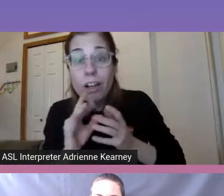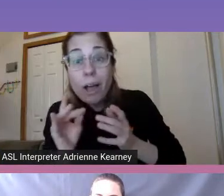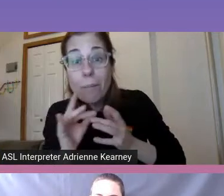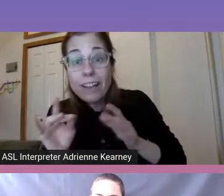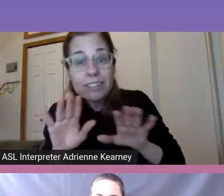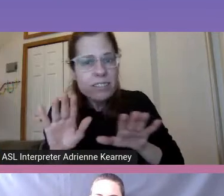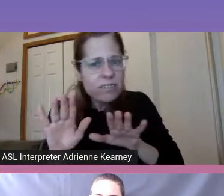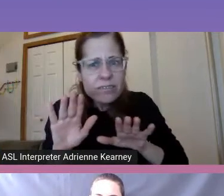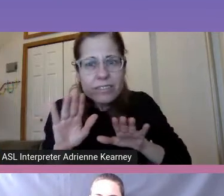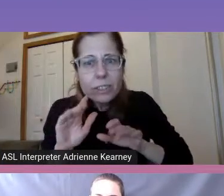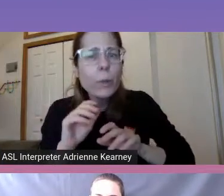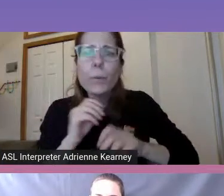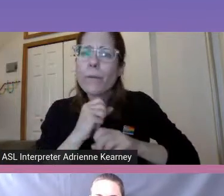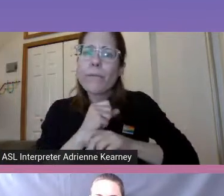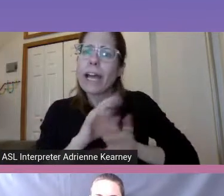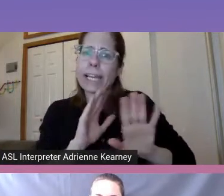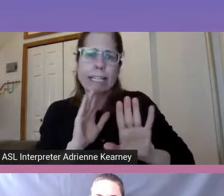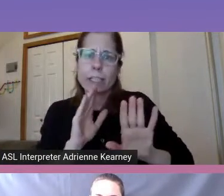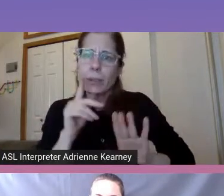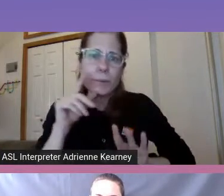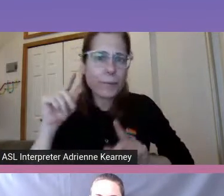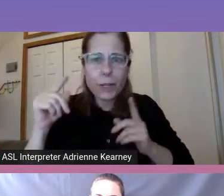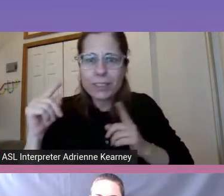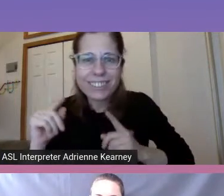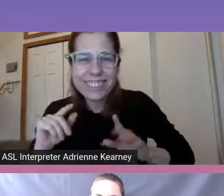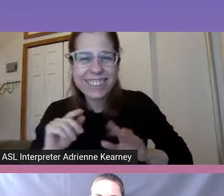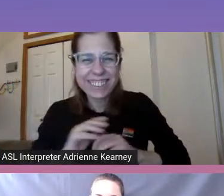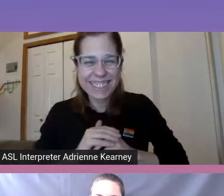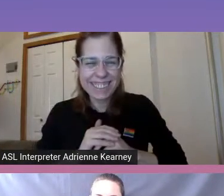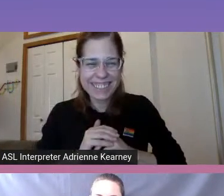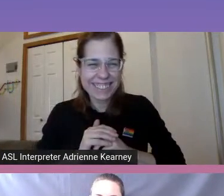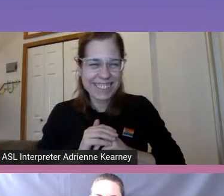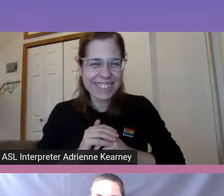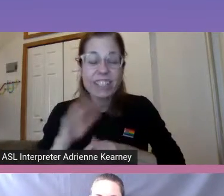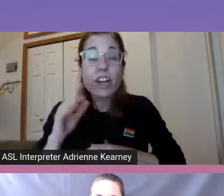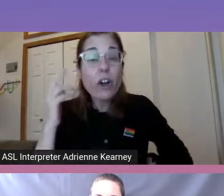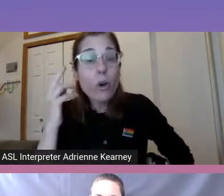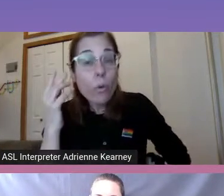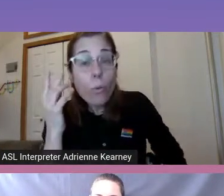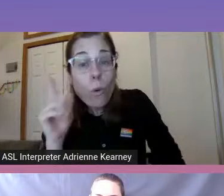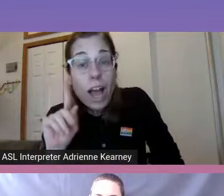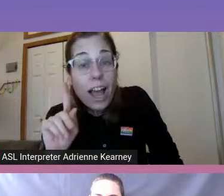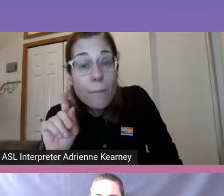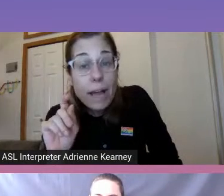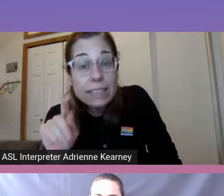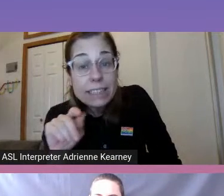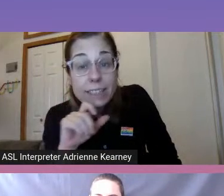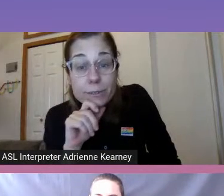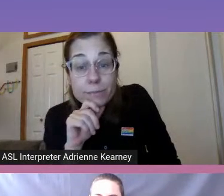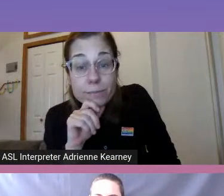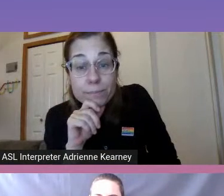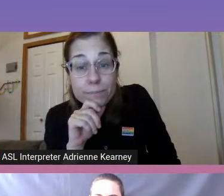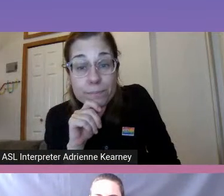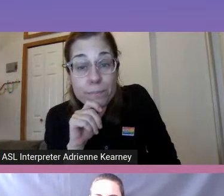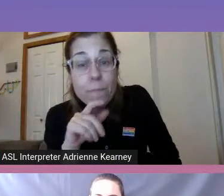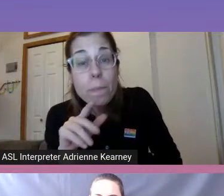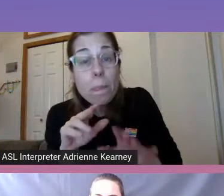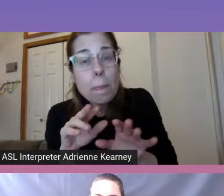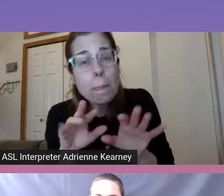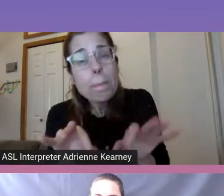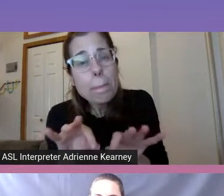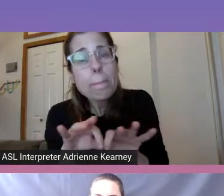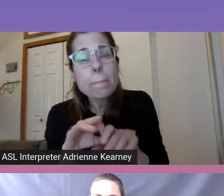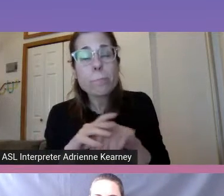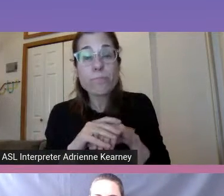Don't all fight yourselves, please. And I guess the reason I'm asking this is really important is because I will